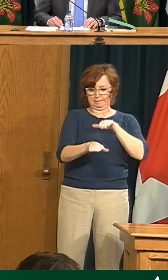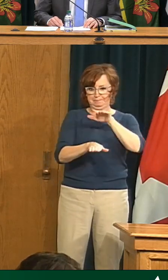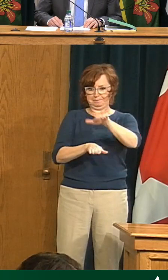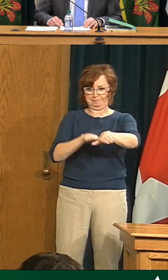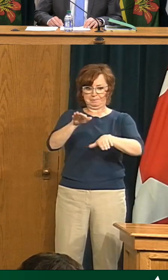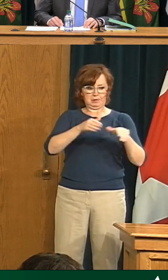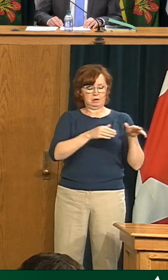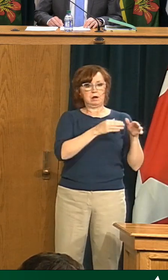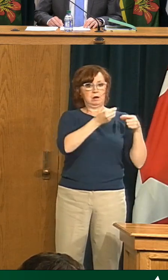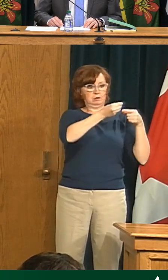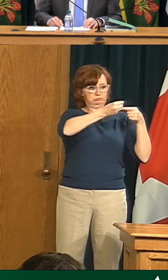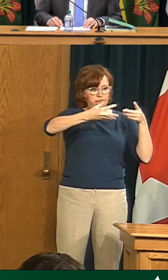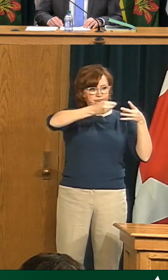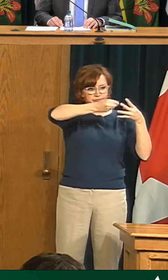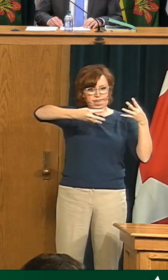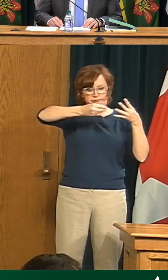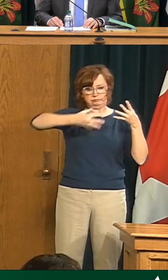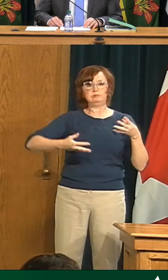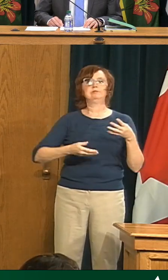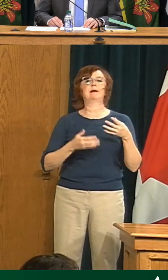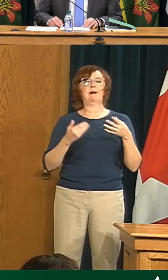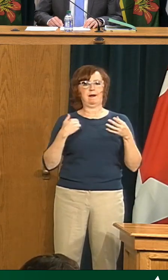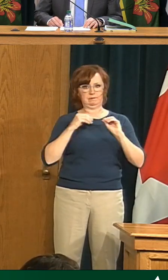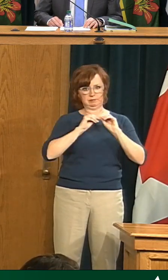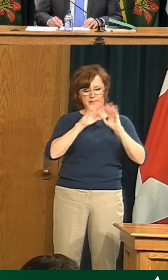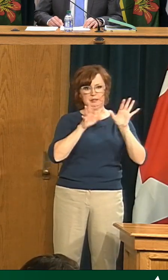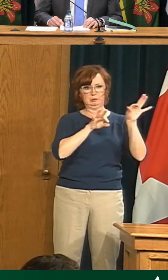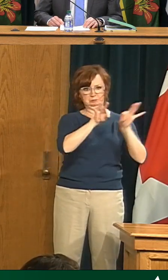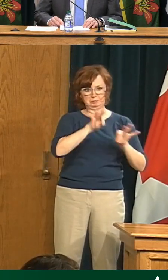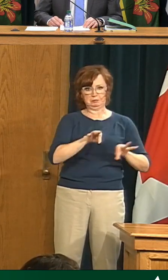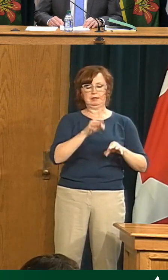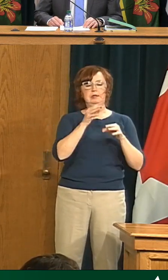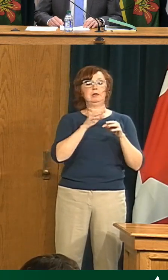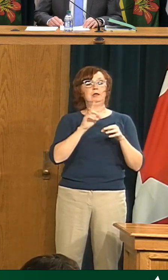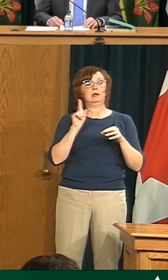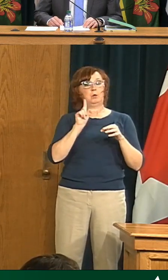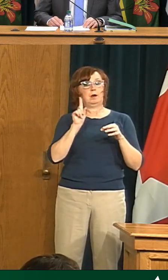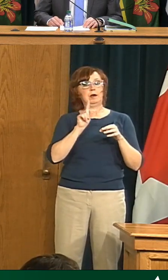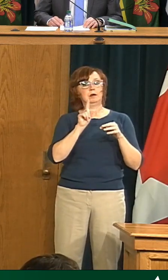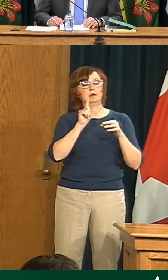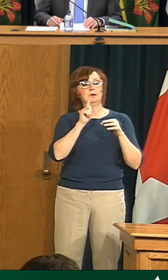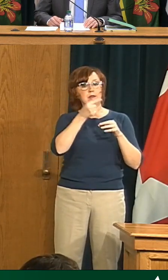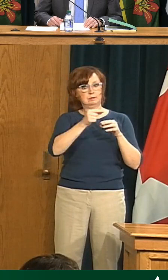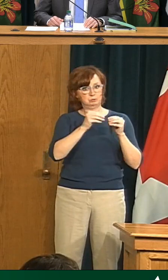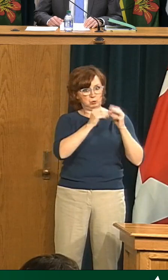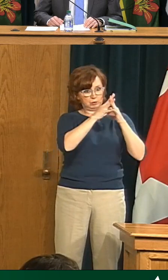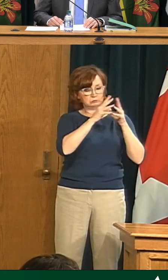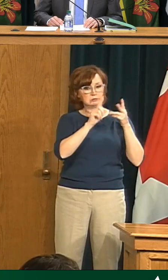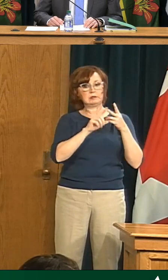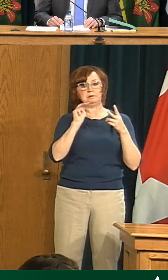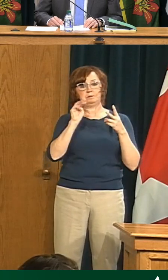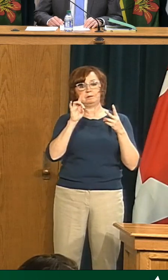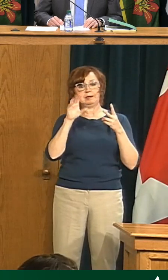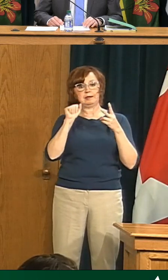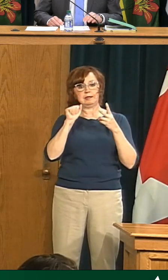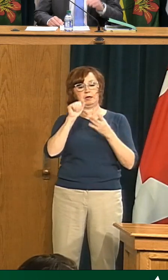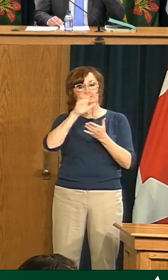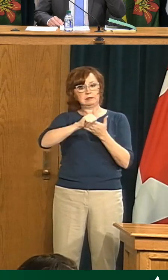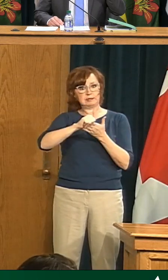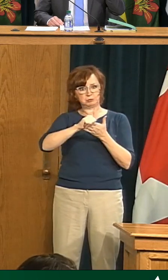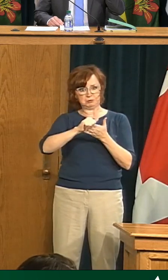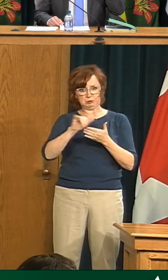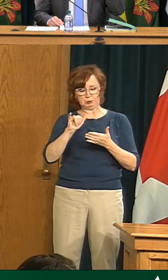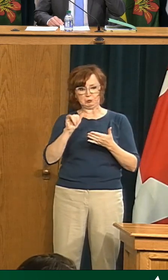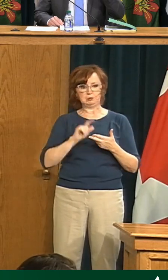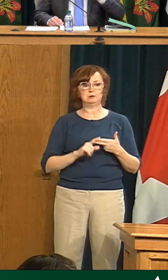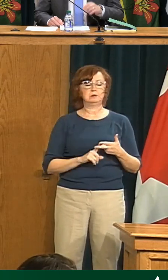are also outlined in that Reopen Saskatchewan Plan on the government website and in the media package. As always, if anyone has